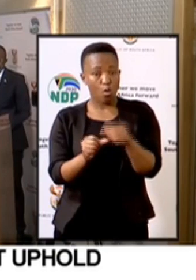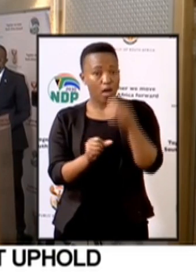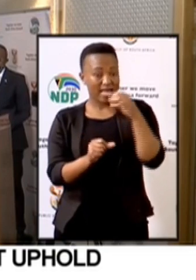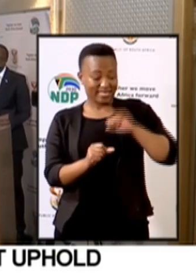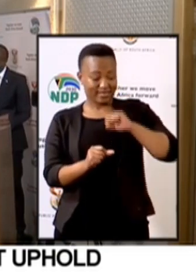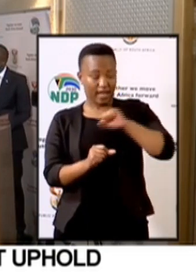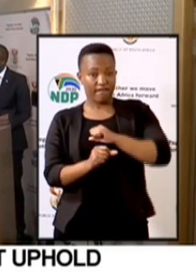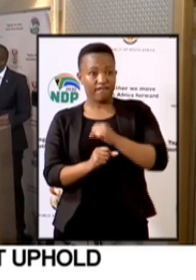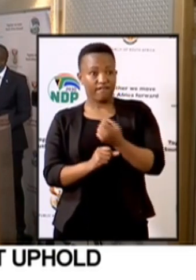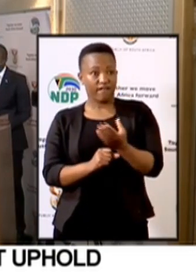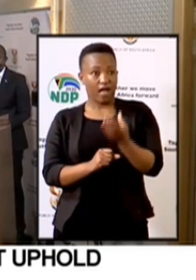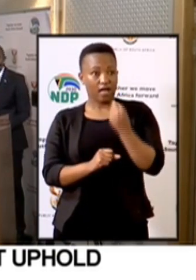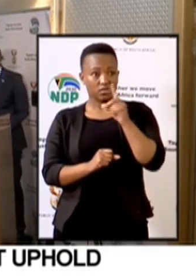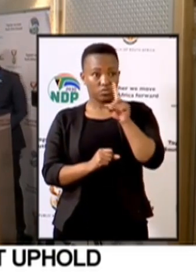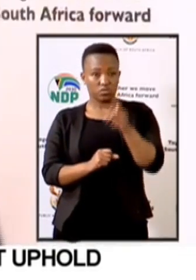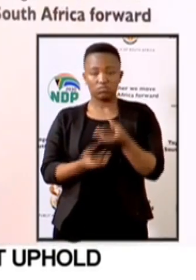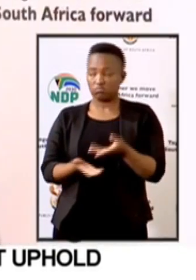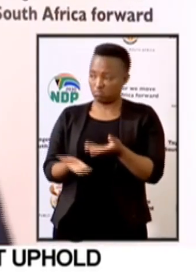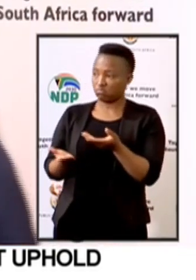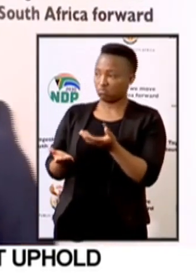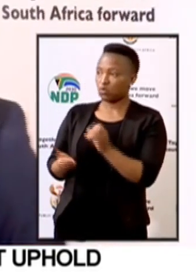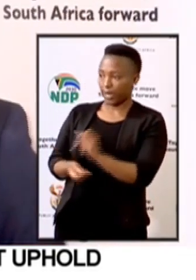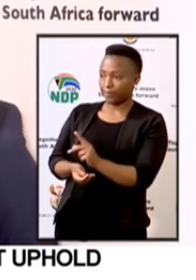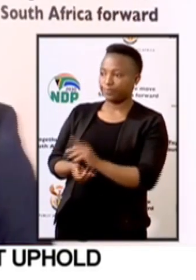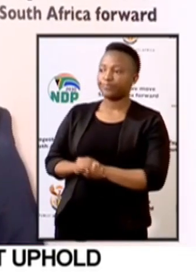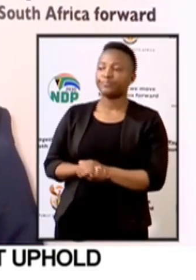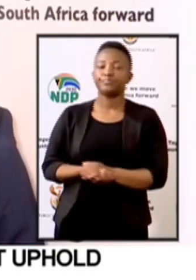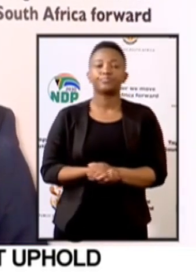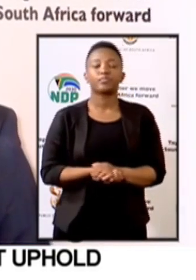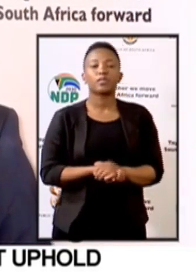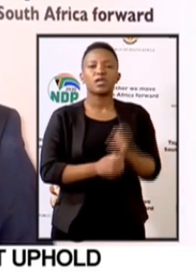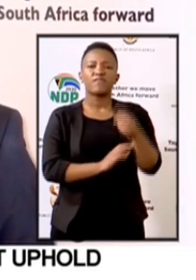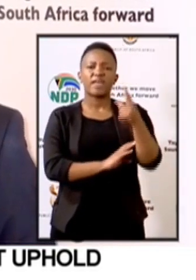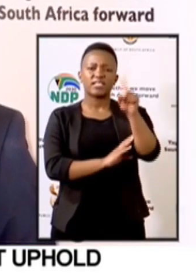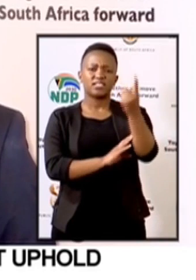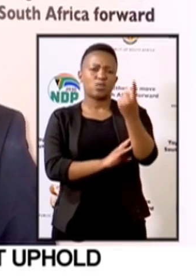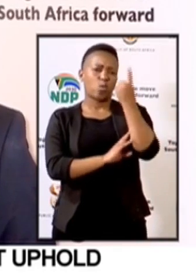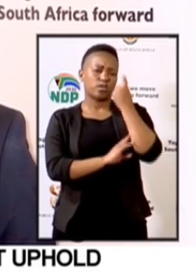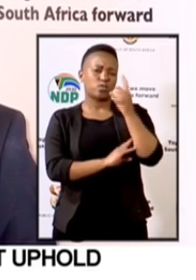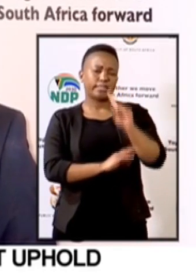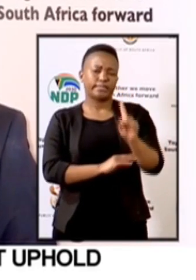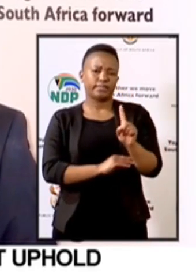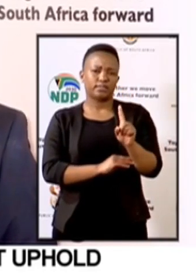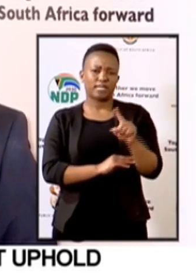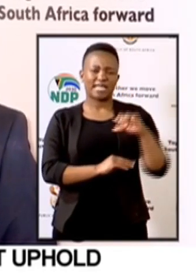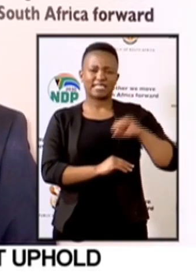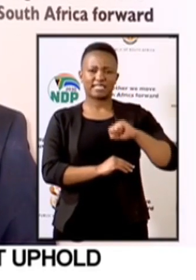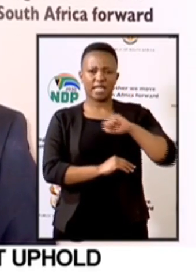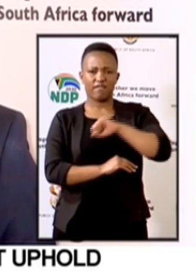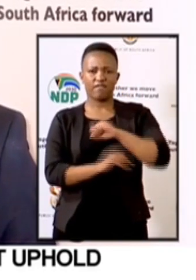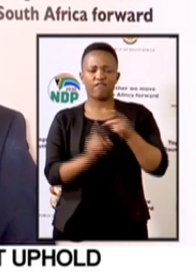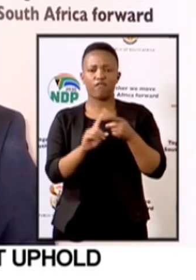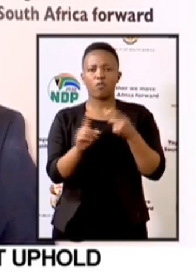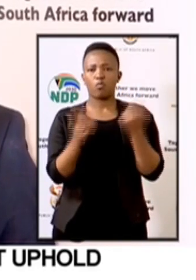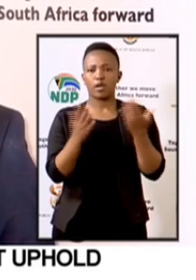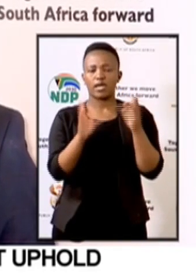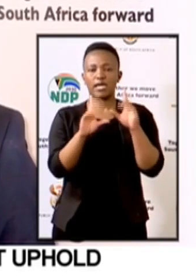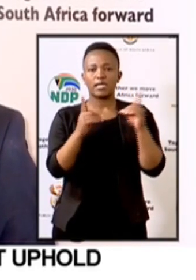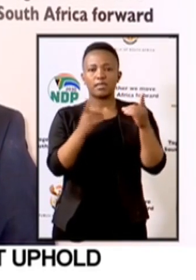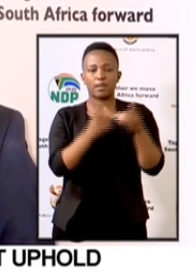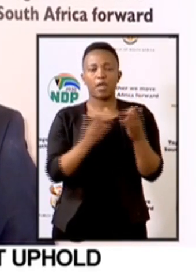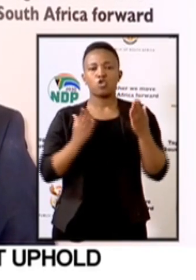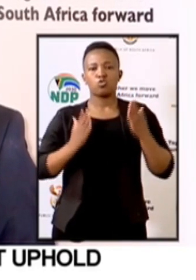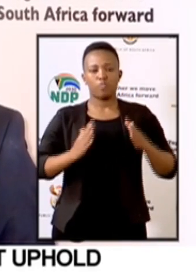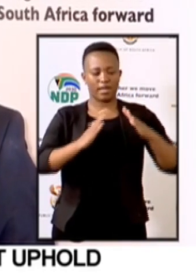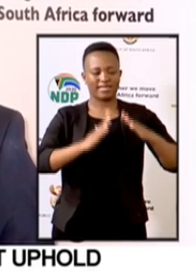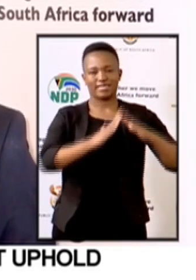servants. Okay. And the first question is an employee from the Department of Human